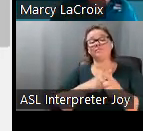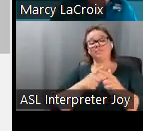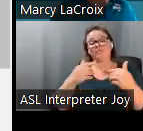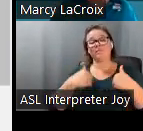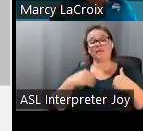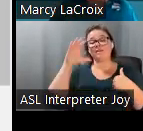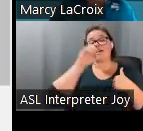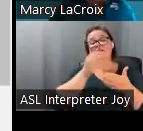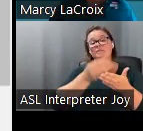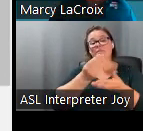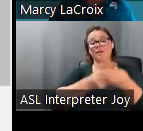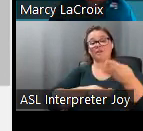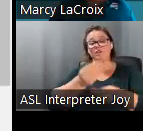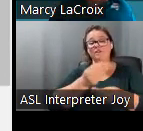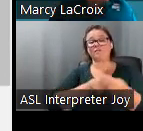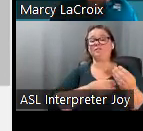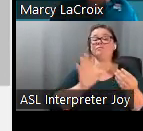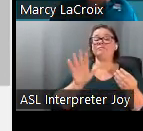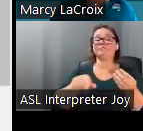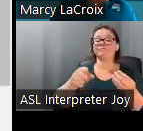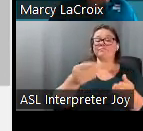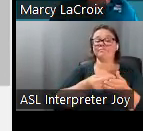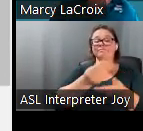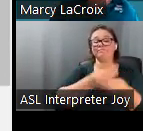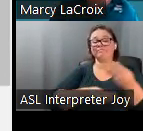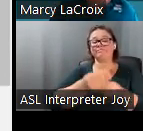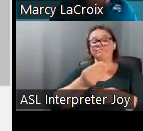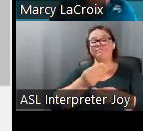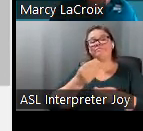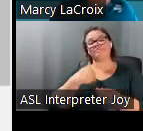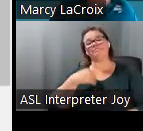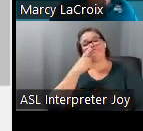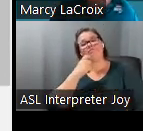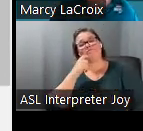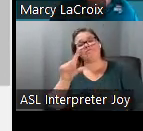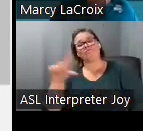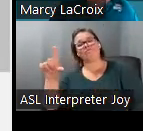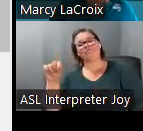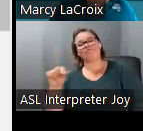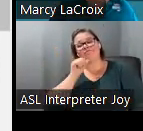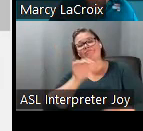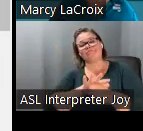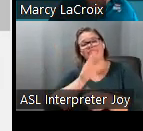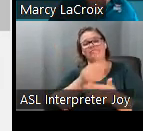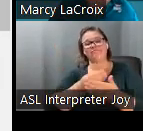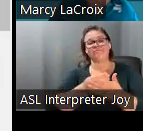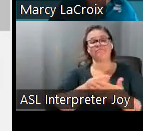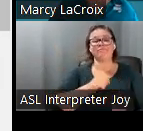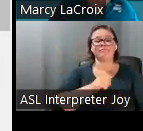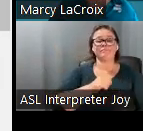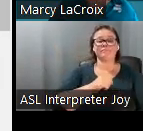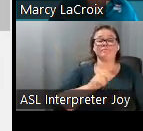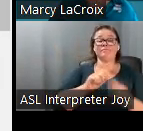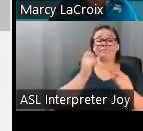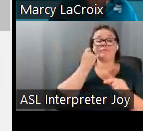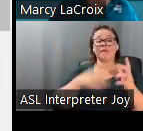estimated budget. Oh, this budget, we're in the red. We don't have enough money. But if I add